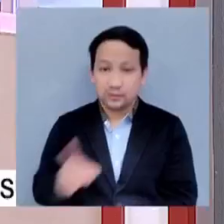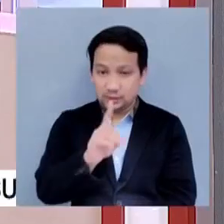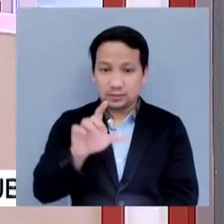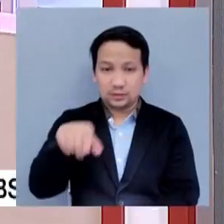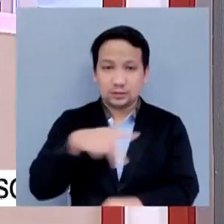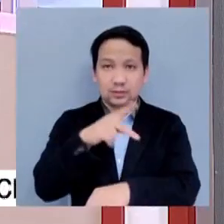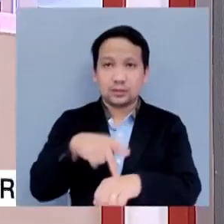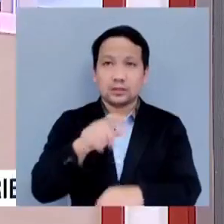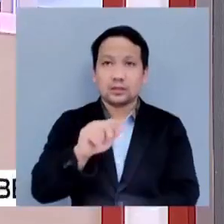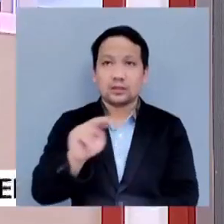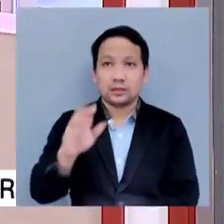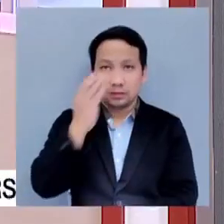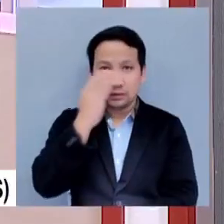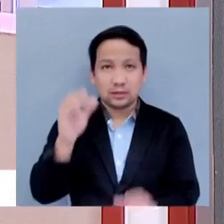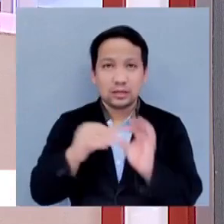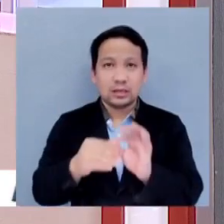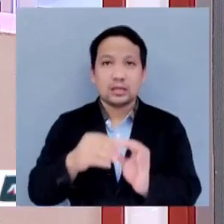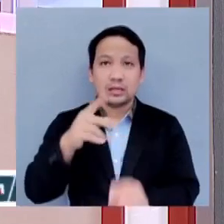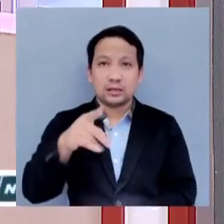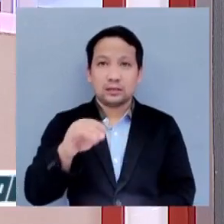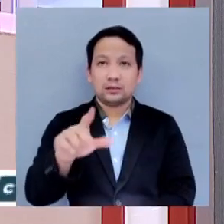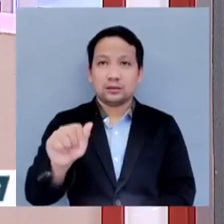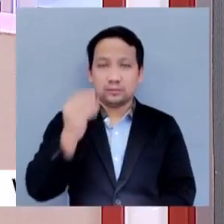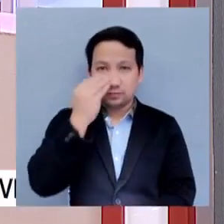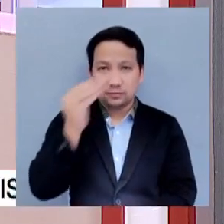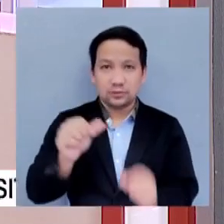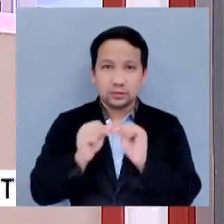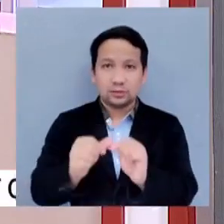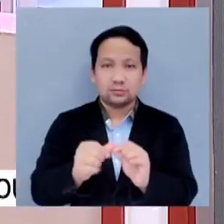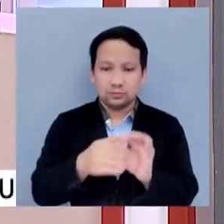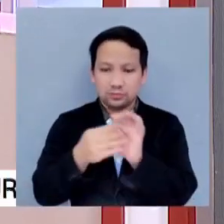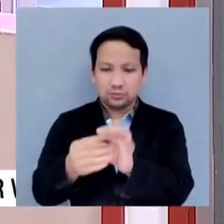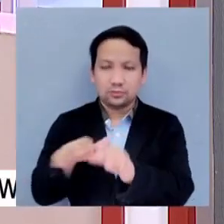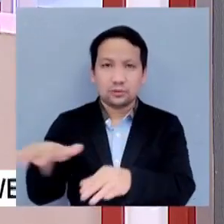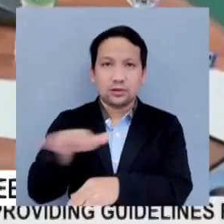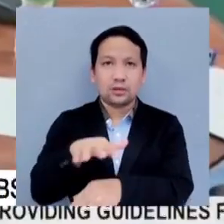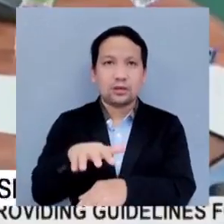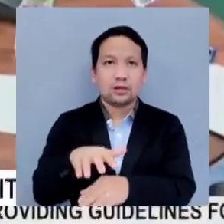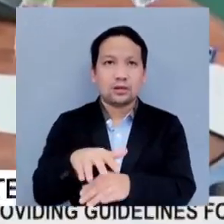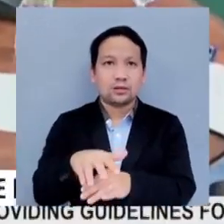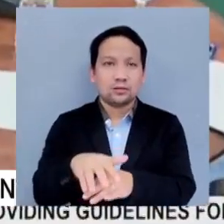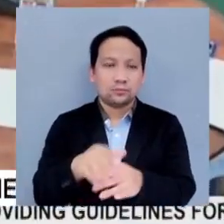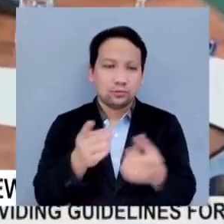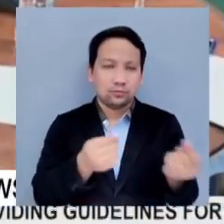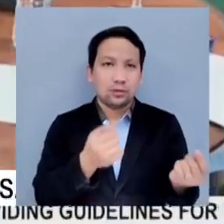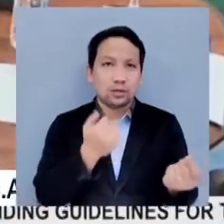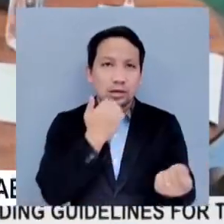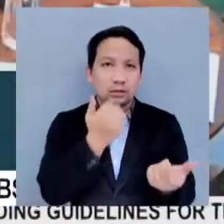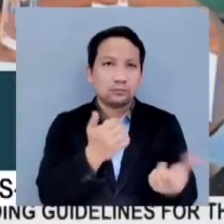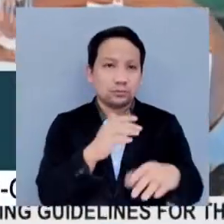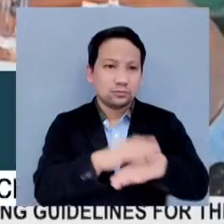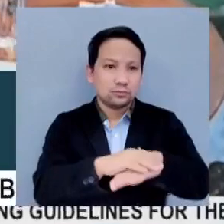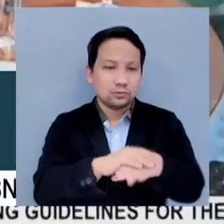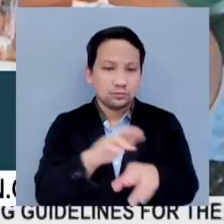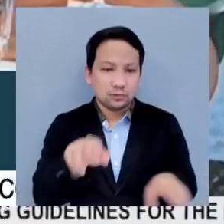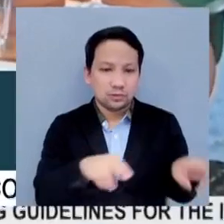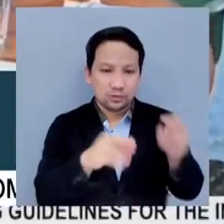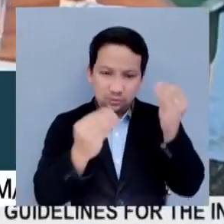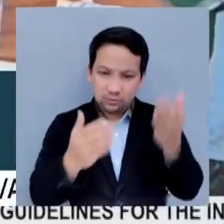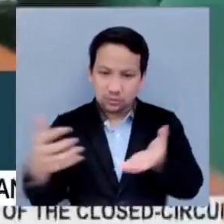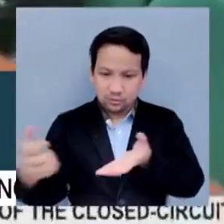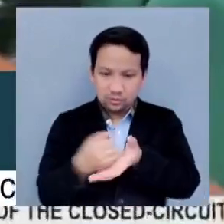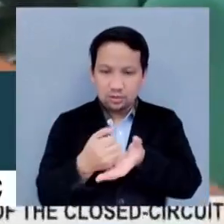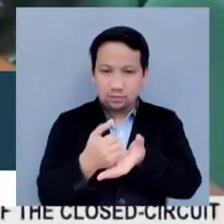kumpanya. The Philippine Drug Enforcement Agency takes back its claim there's a prevailing practice of rewarding informants with confiscated drugs